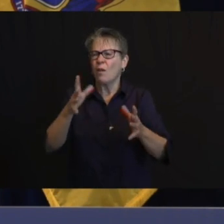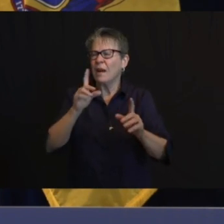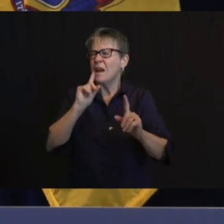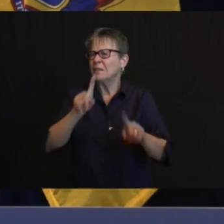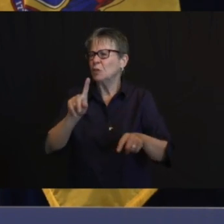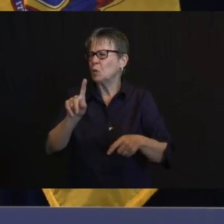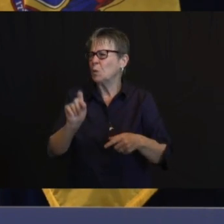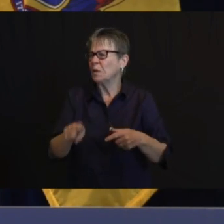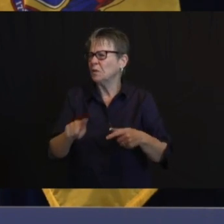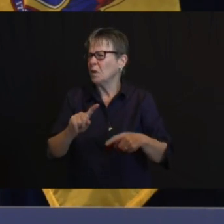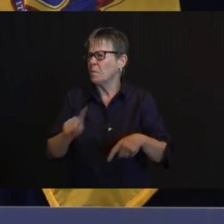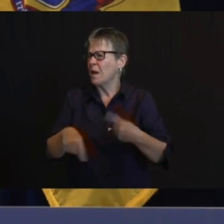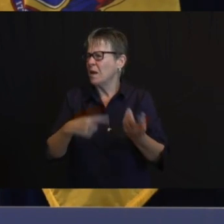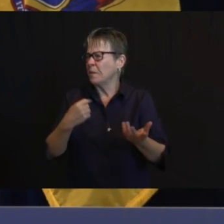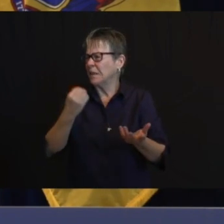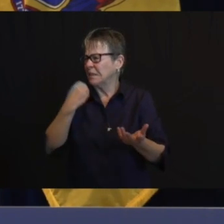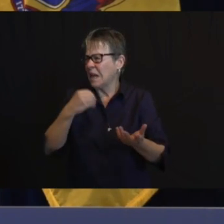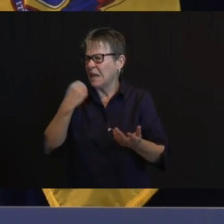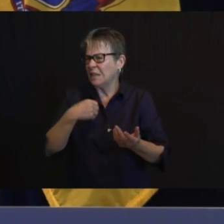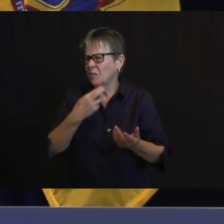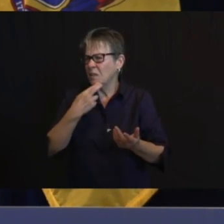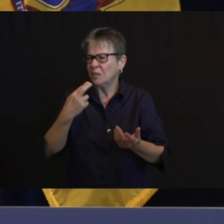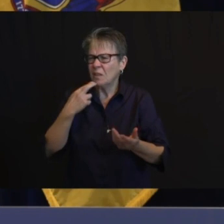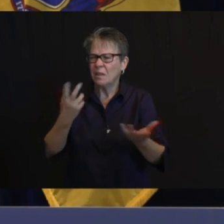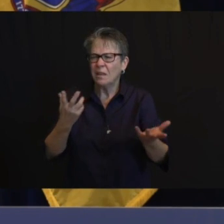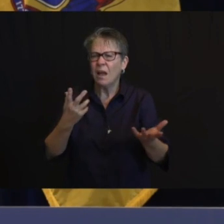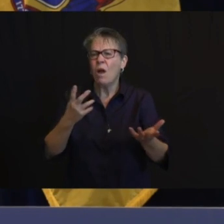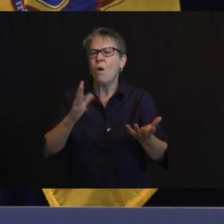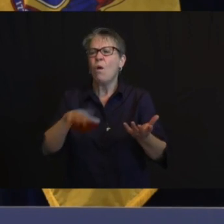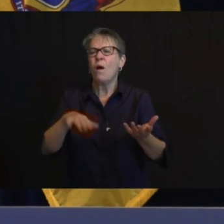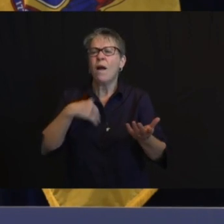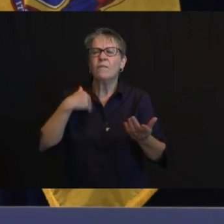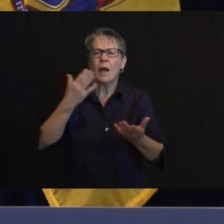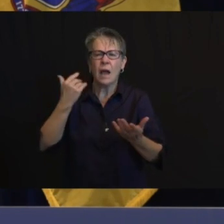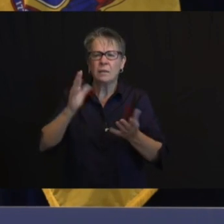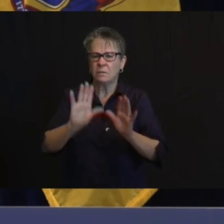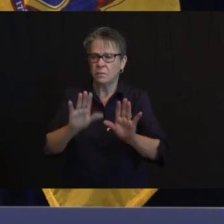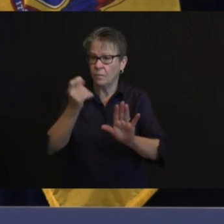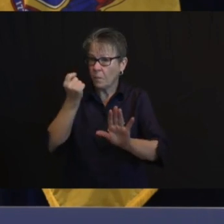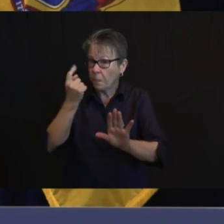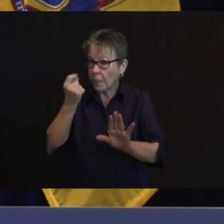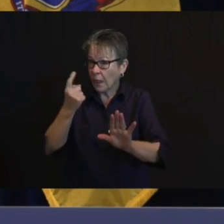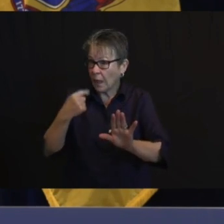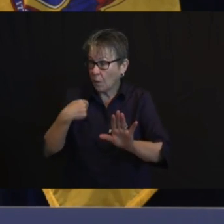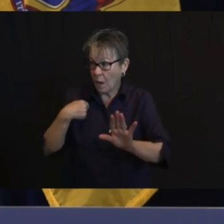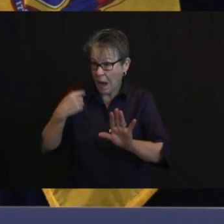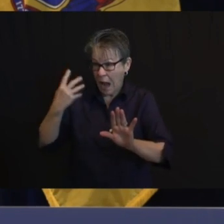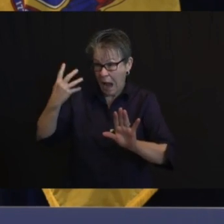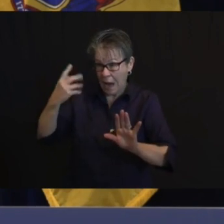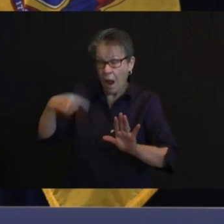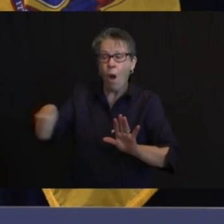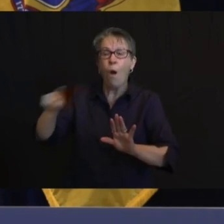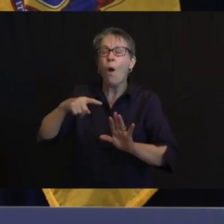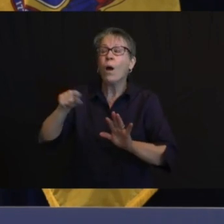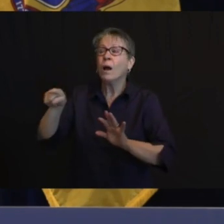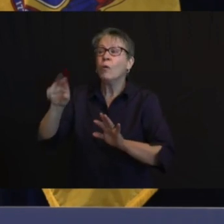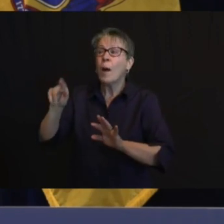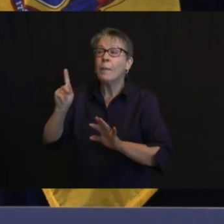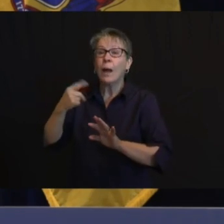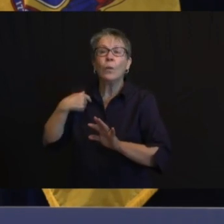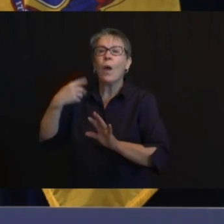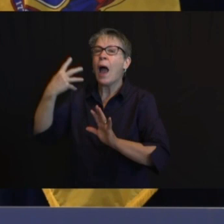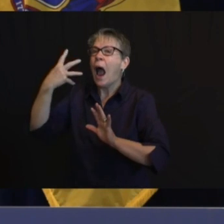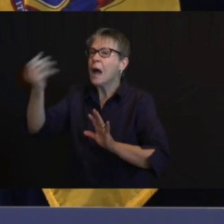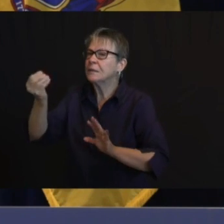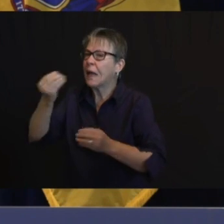unfortunate dining experience. Other than one thing I meant to say, I was outside. We were out dining outdoors, and I was eating my food, which is